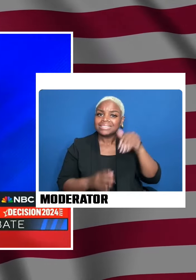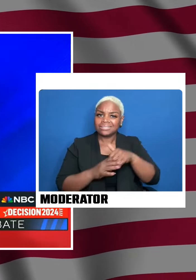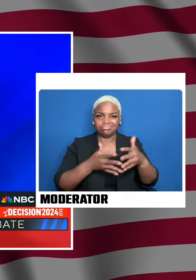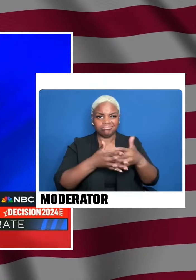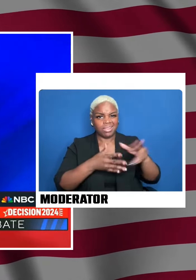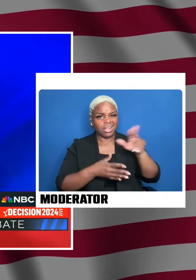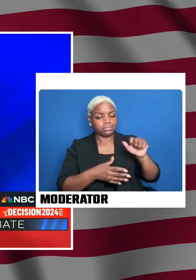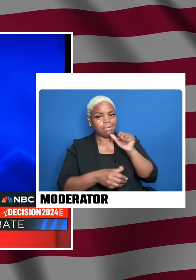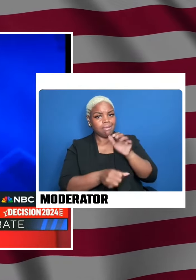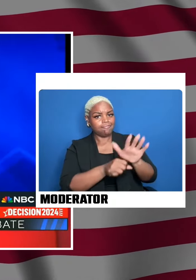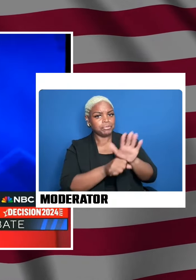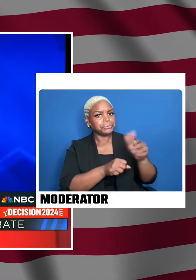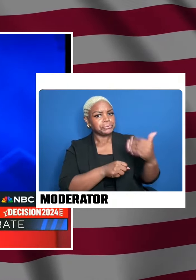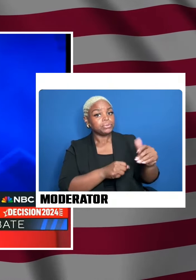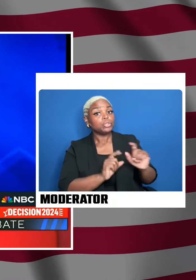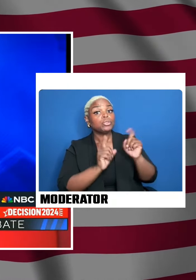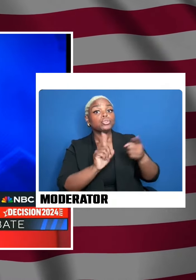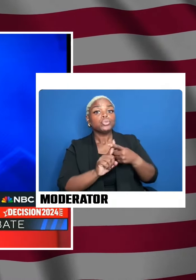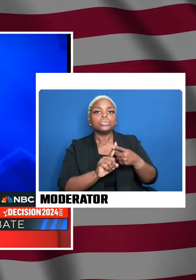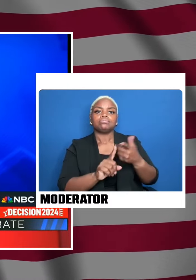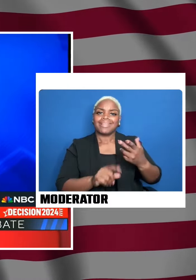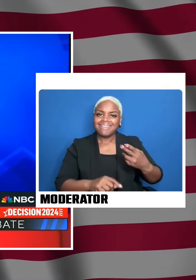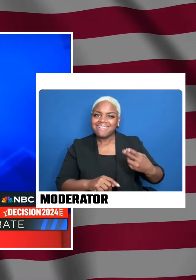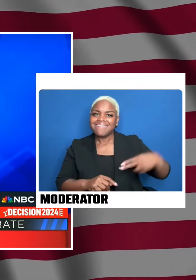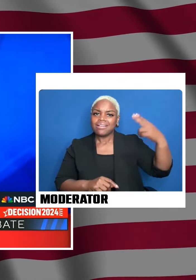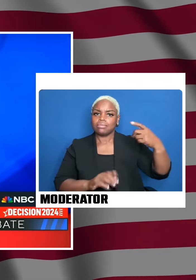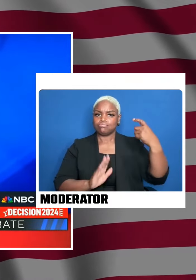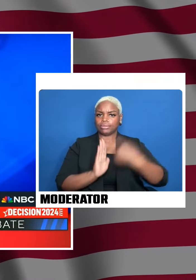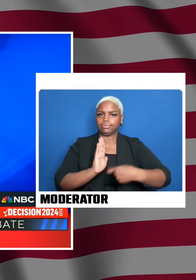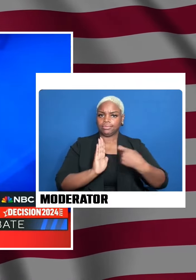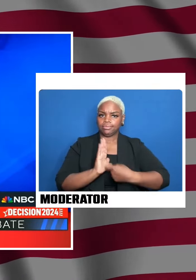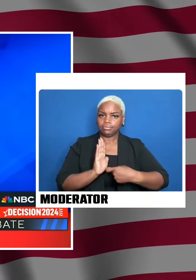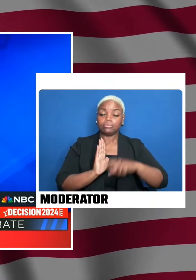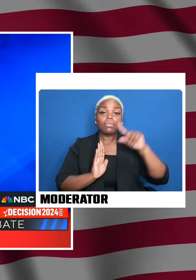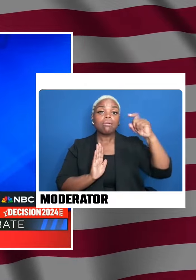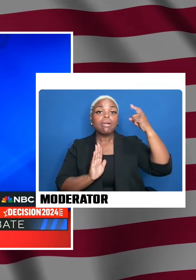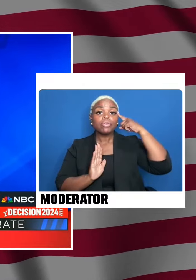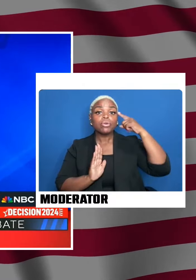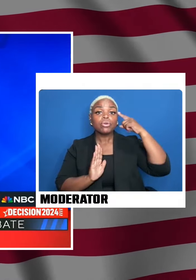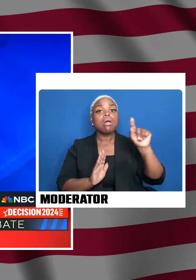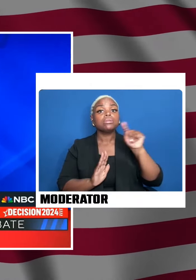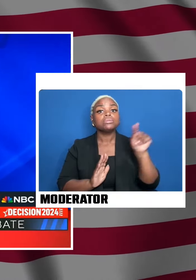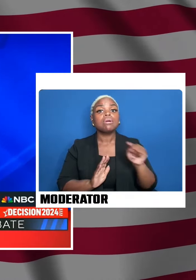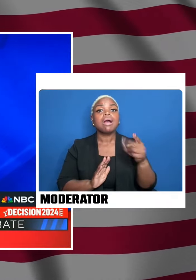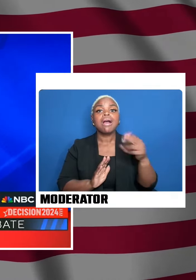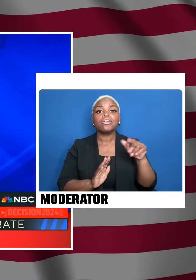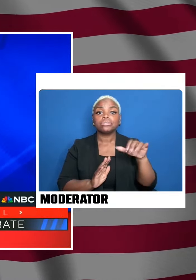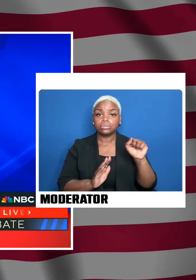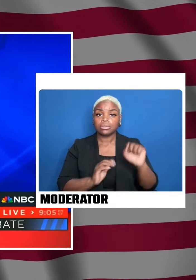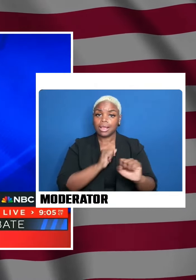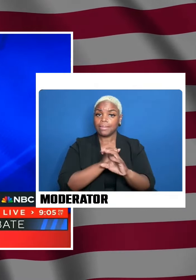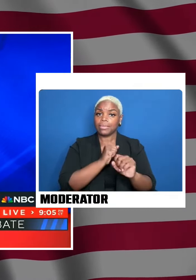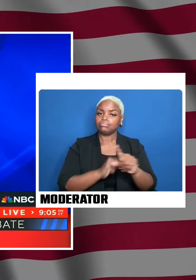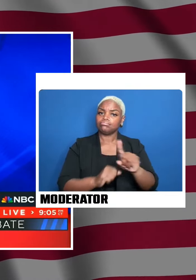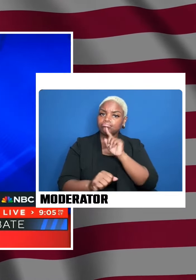the Harris campaign promises a $25,000 down payment assistance for first-time home buyers and